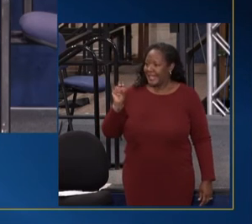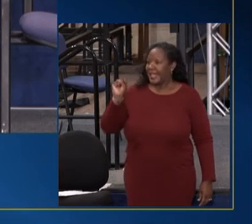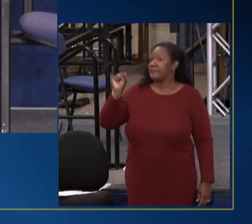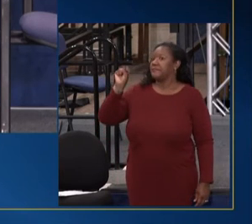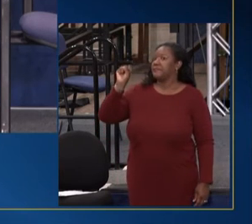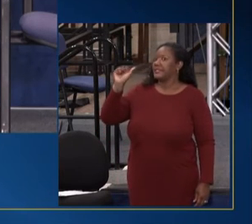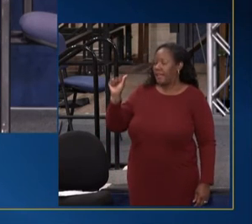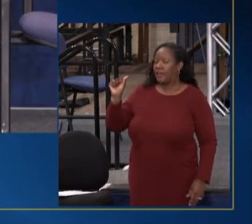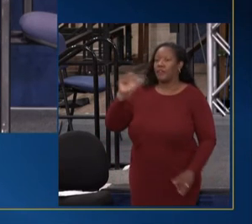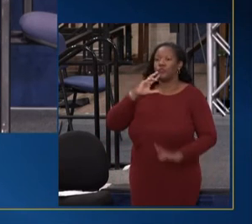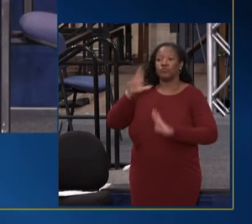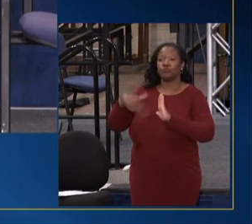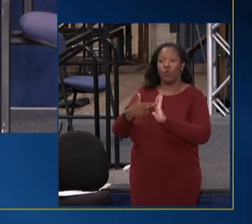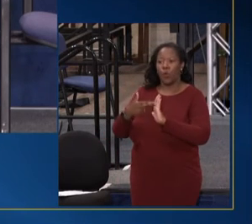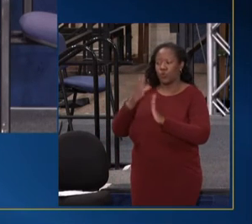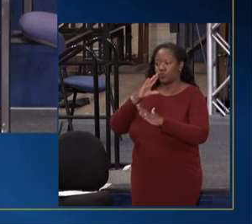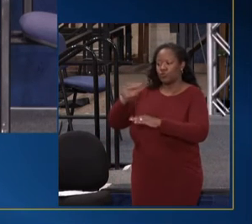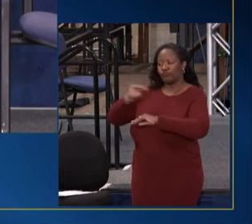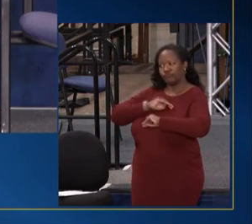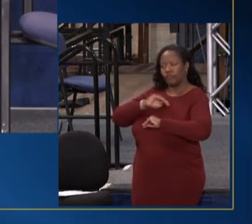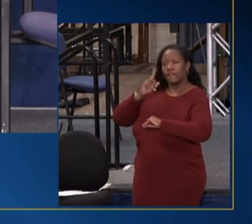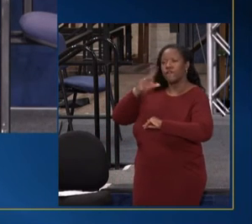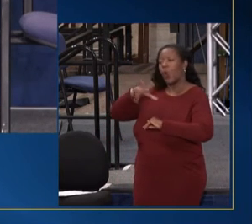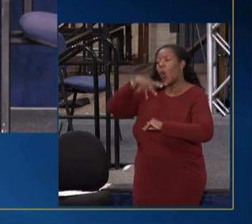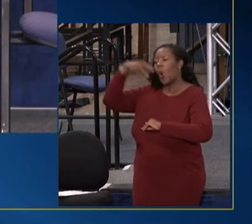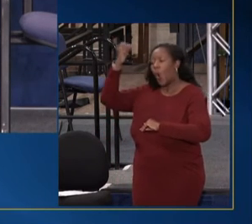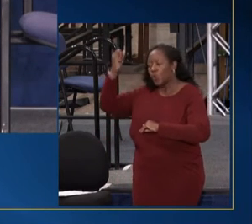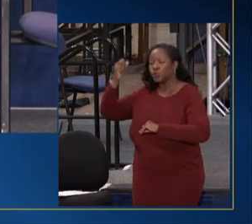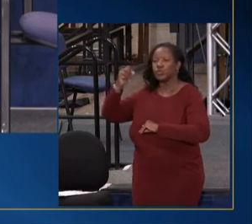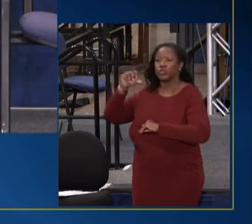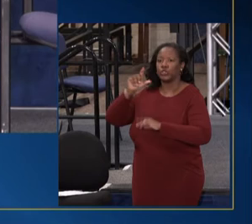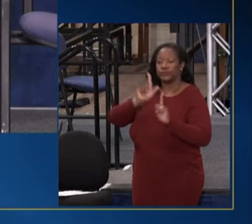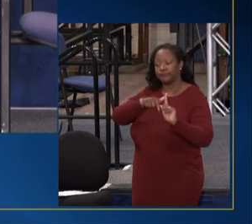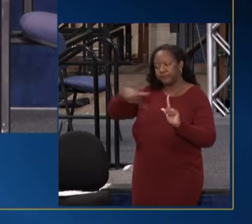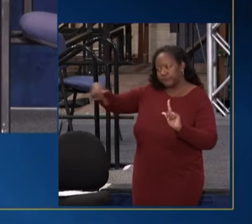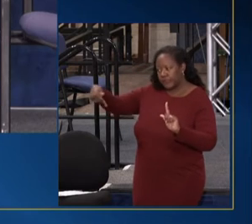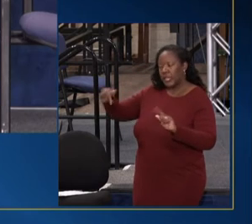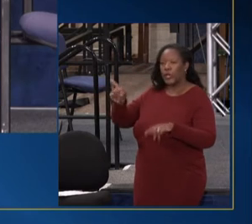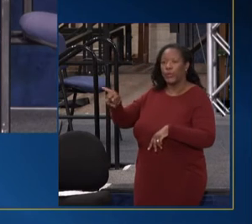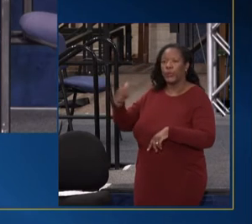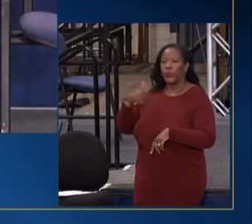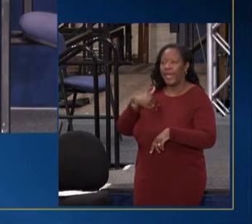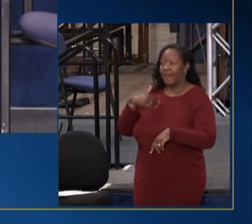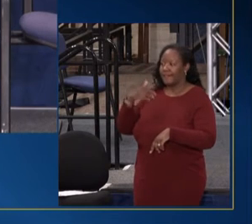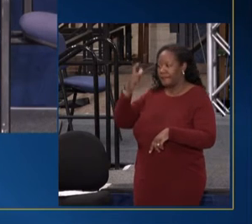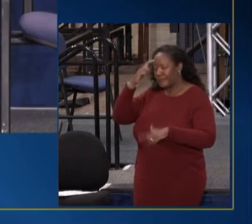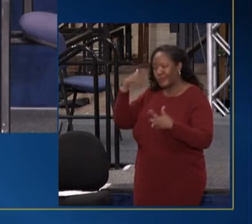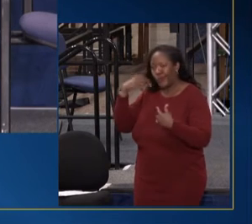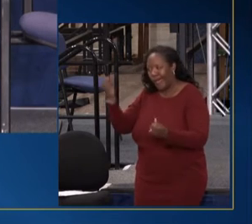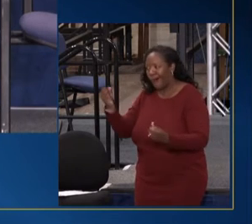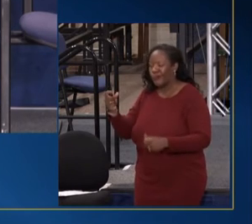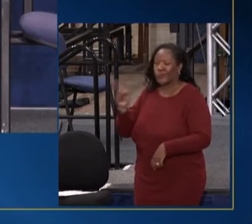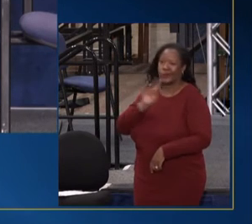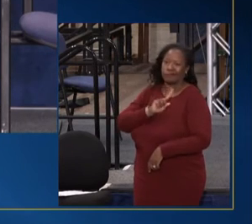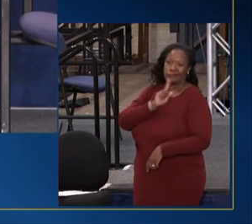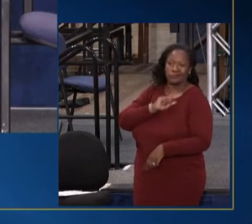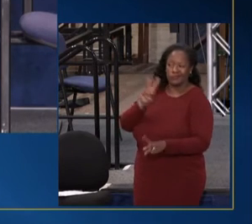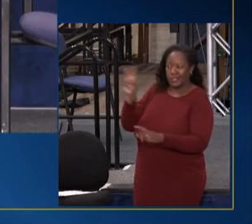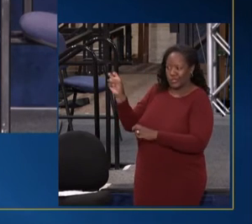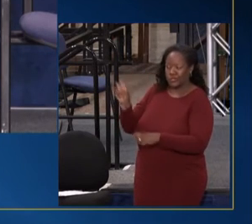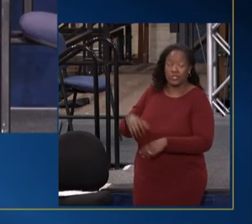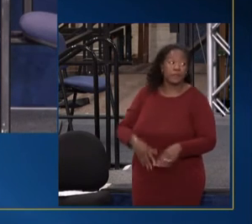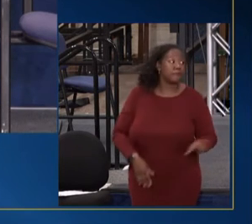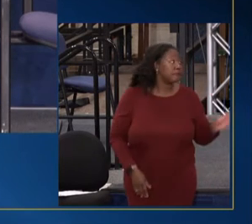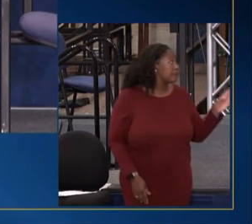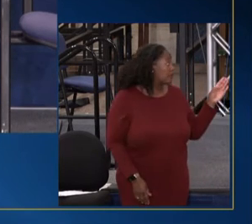for older LGBTQ adults who are facing mental health issues and loneliness at this time? Yeah, well, speaking of